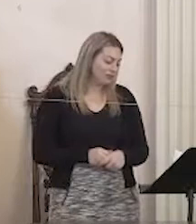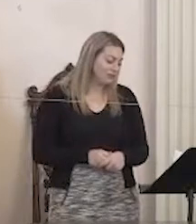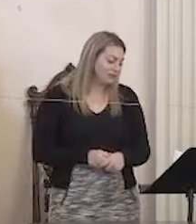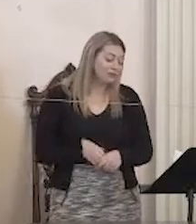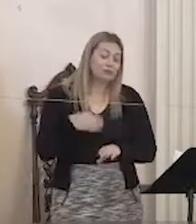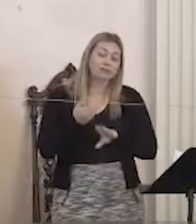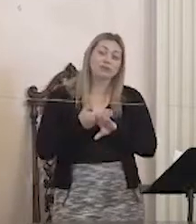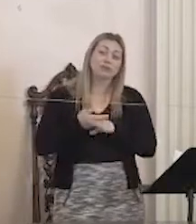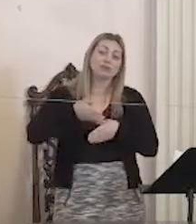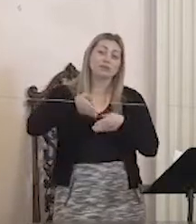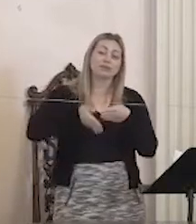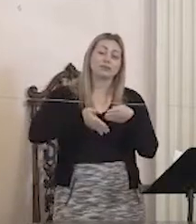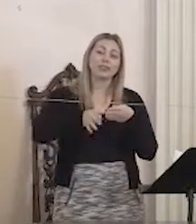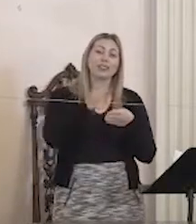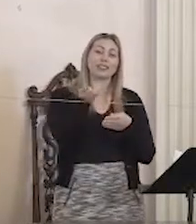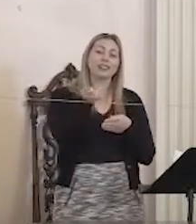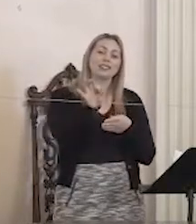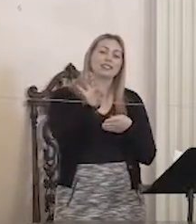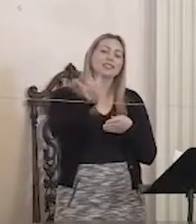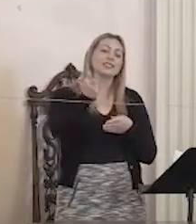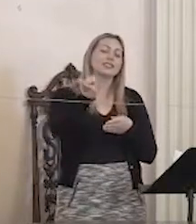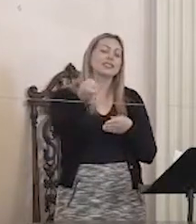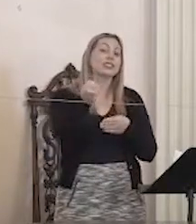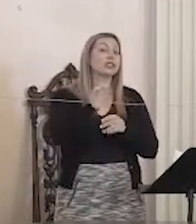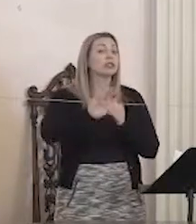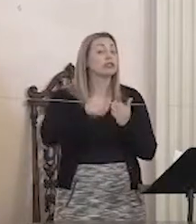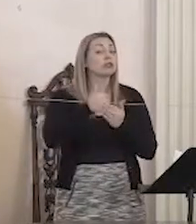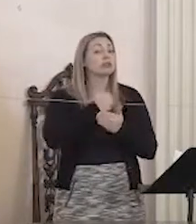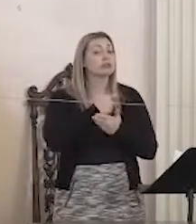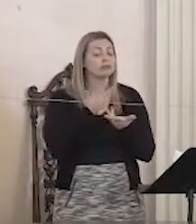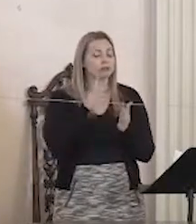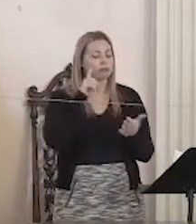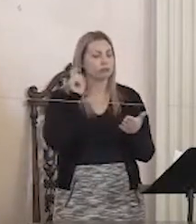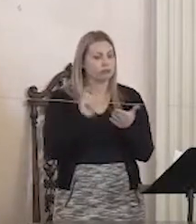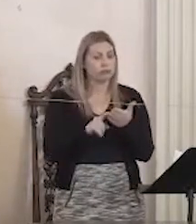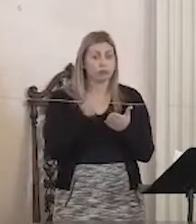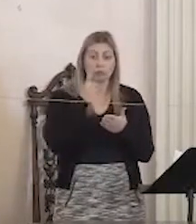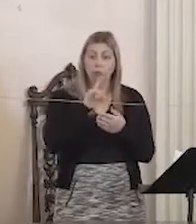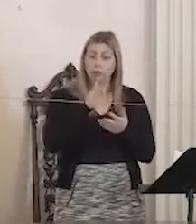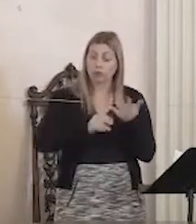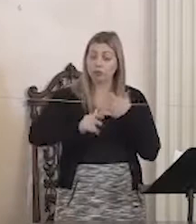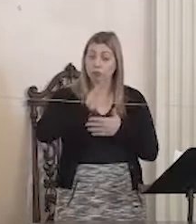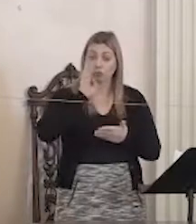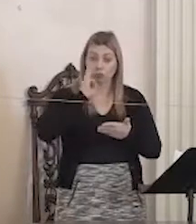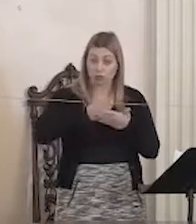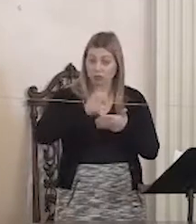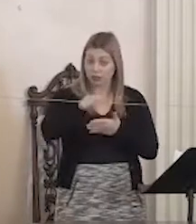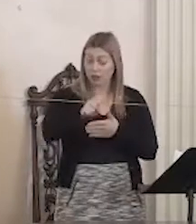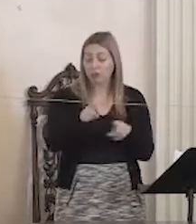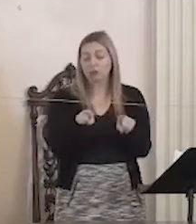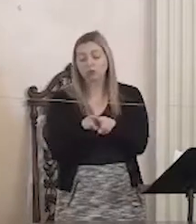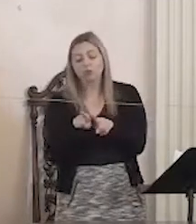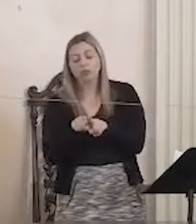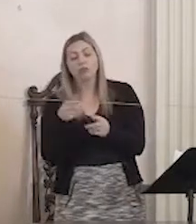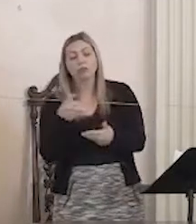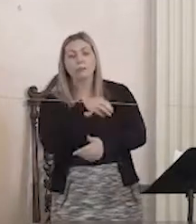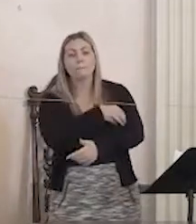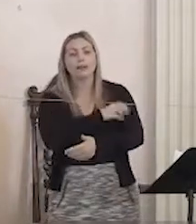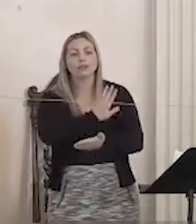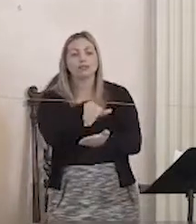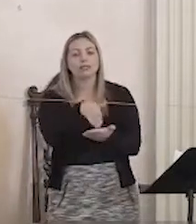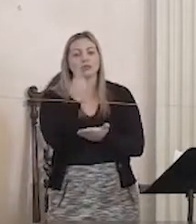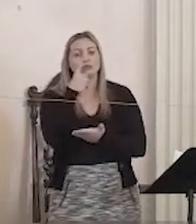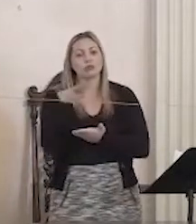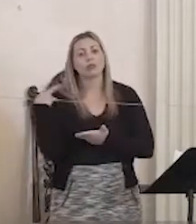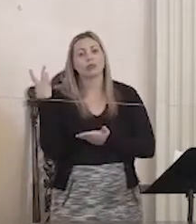By the late 1970s, All Souls had become recognized not only for its social witness, but as a power center